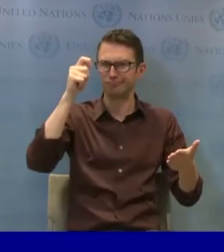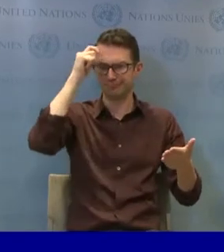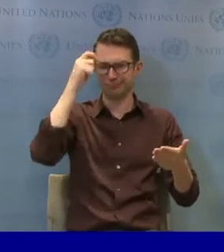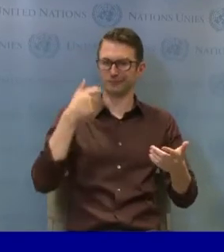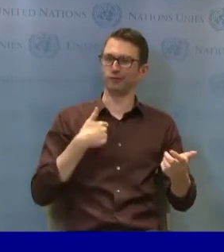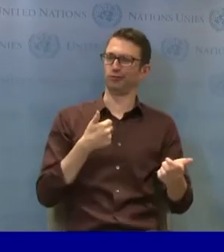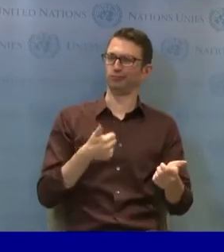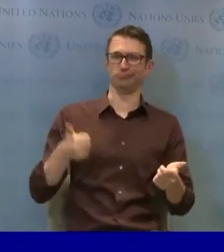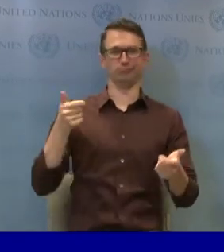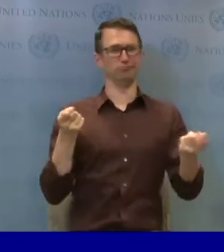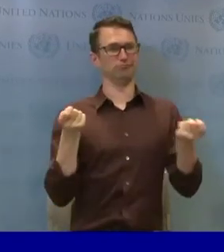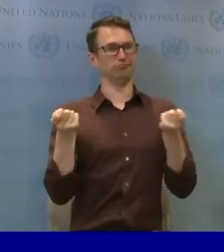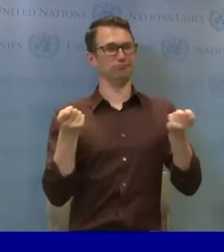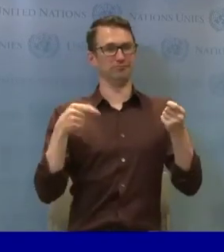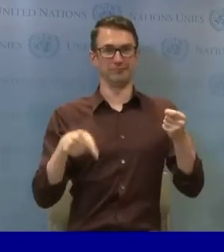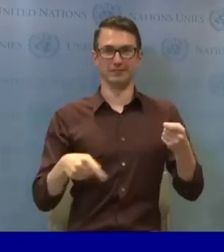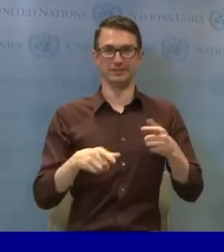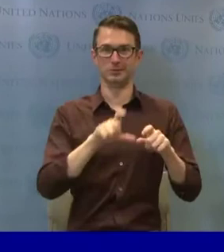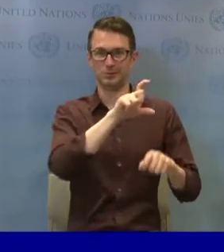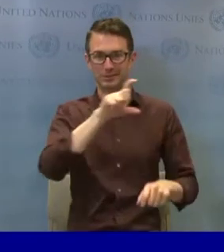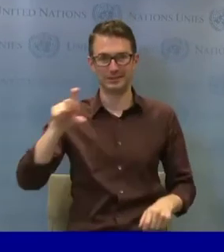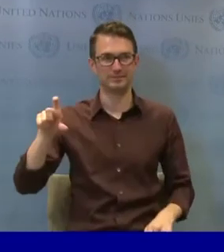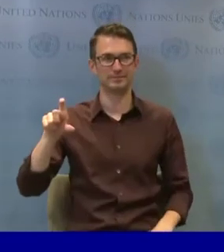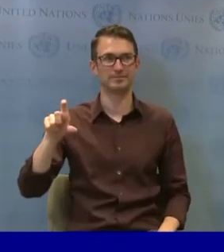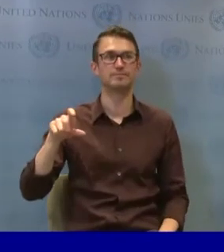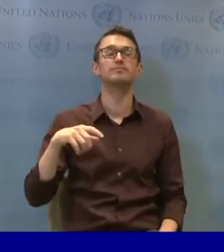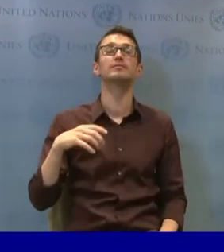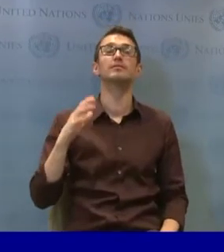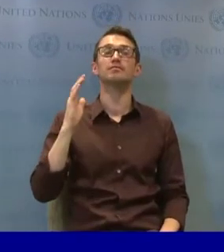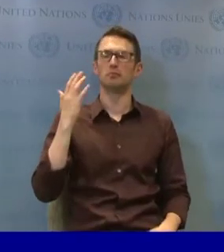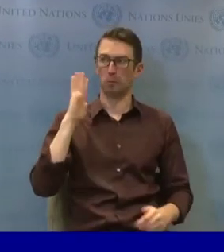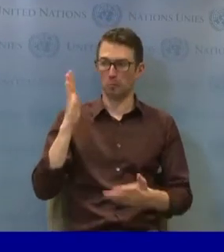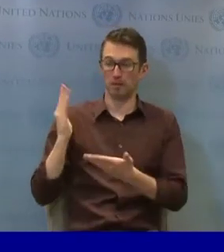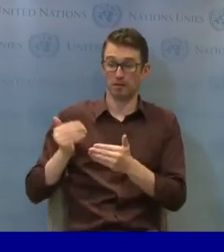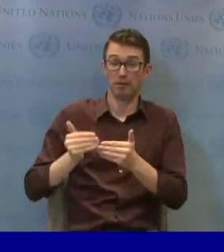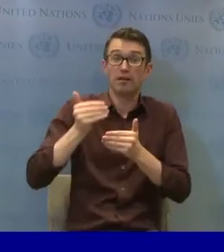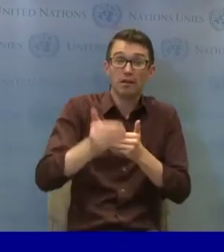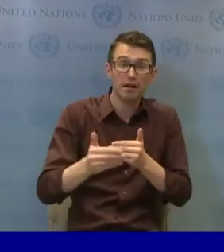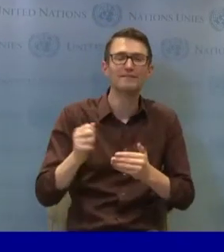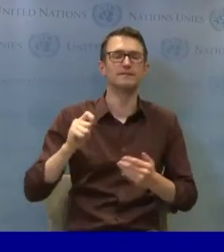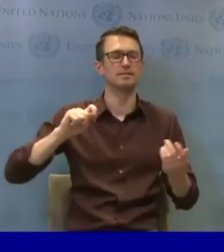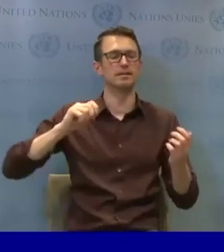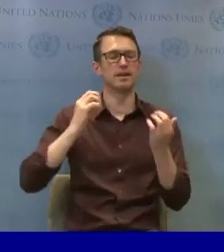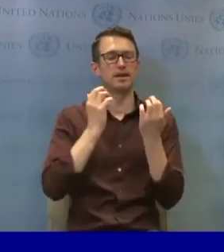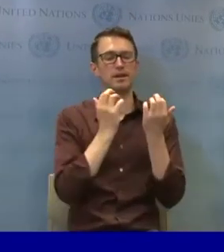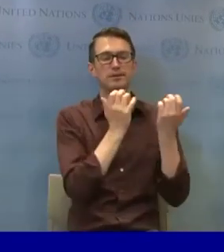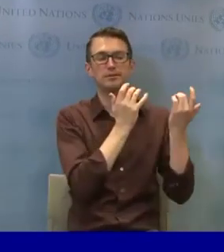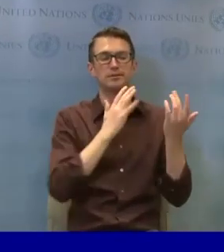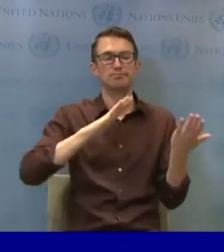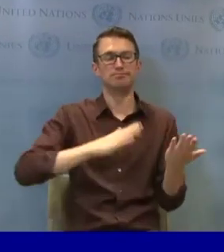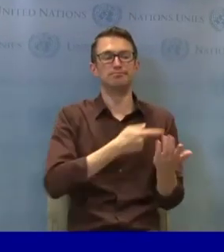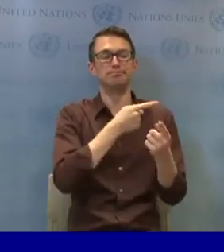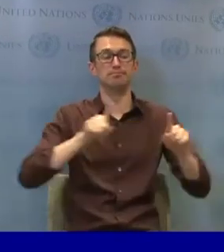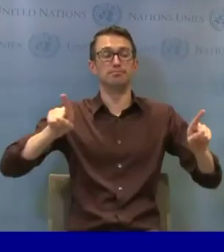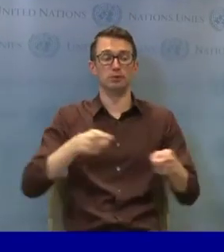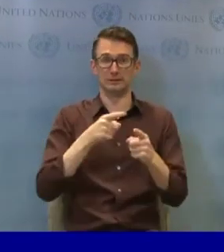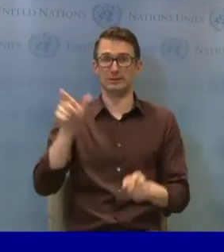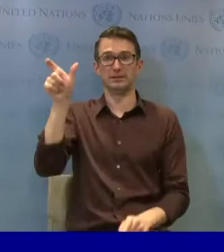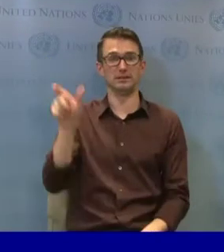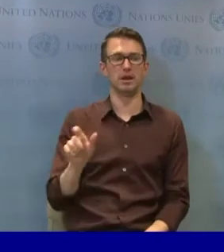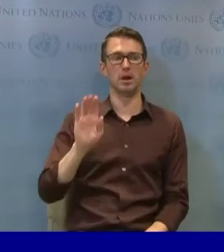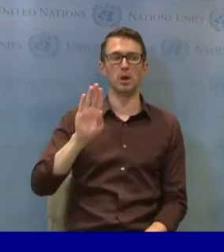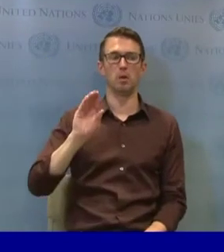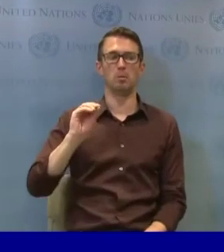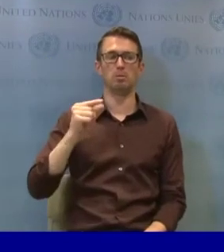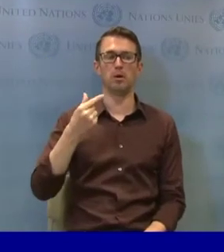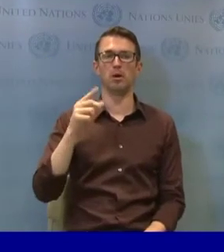of the young and very talented Bulgarian singer, Ms. Bogdana Petrova. Her visual impairment has